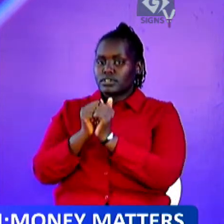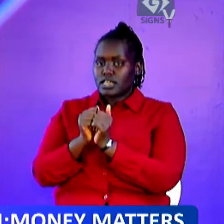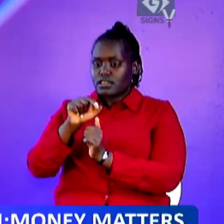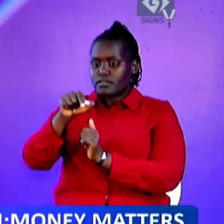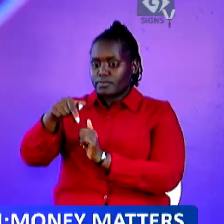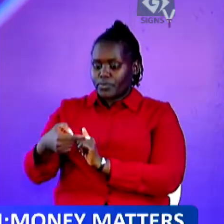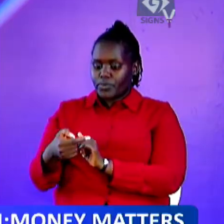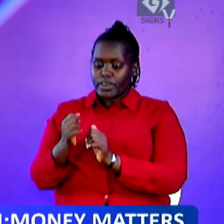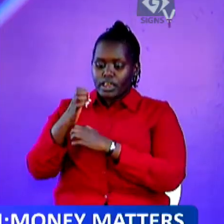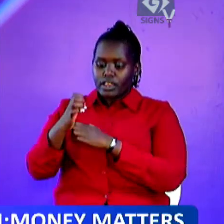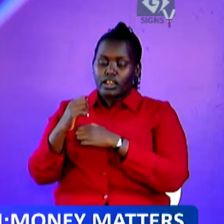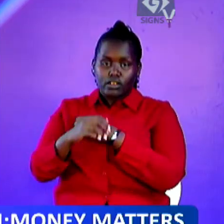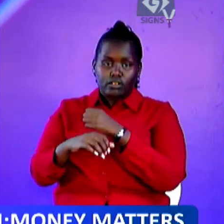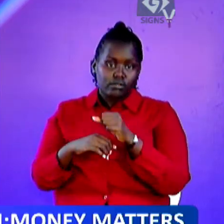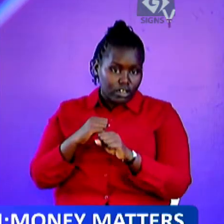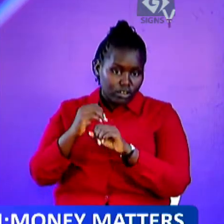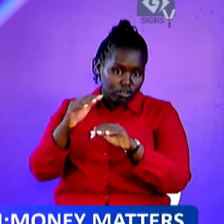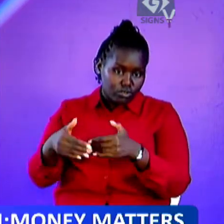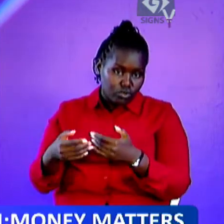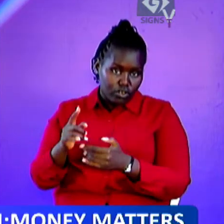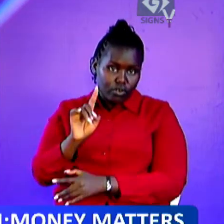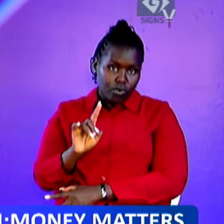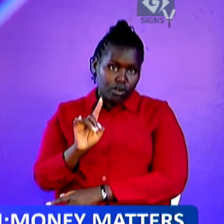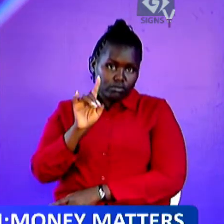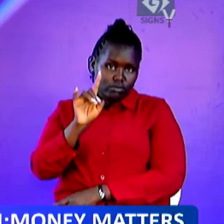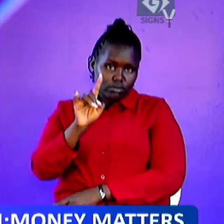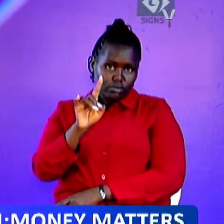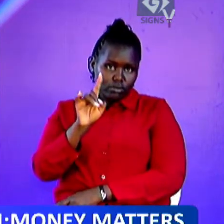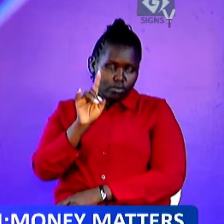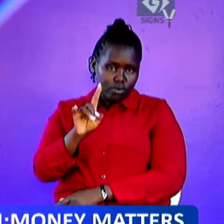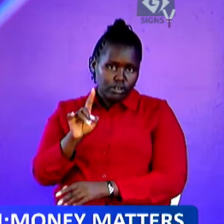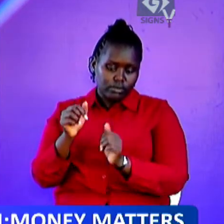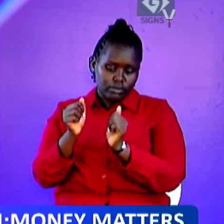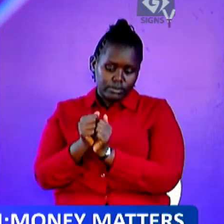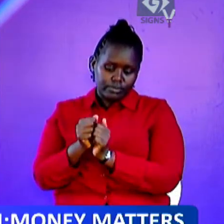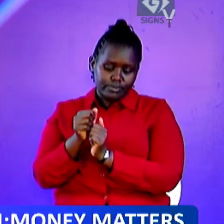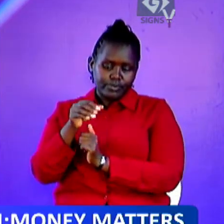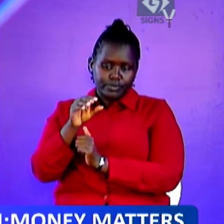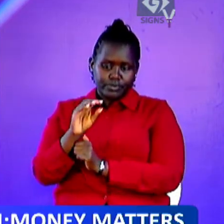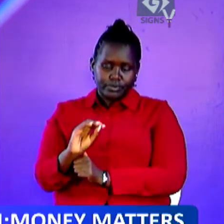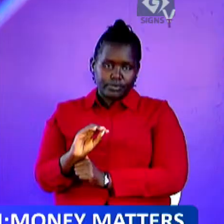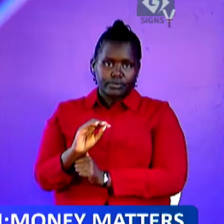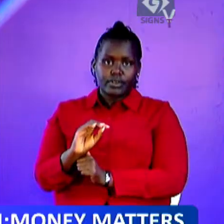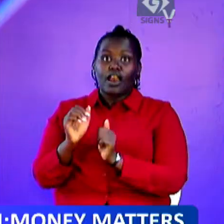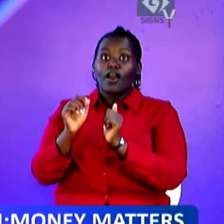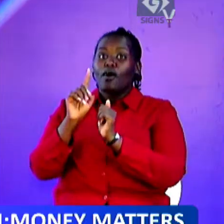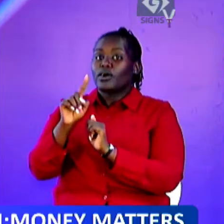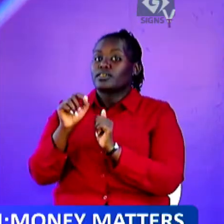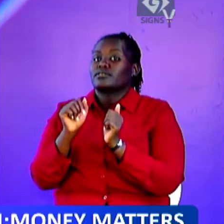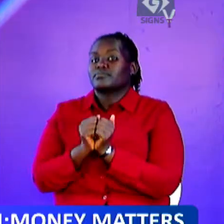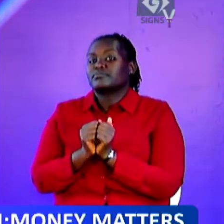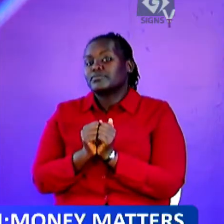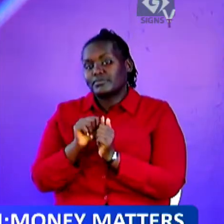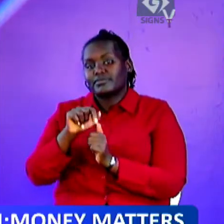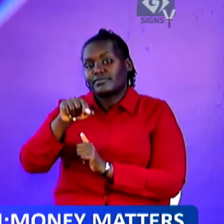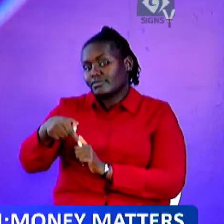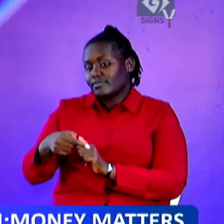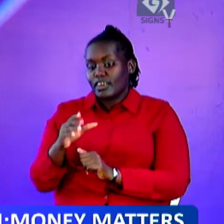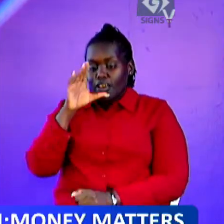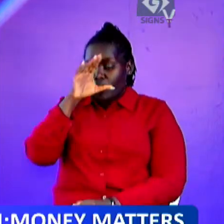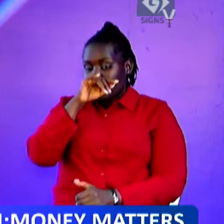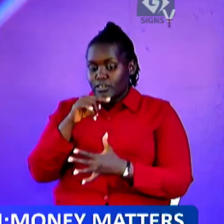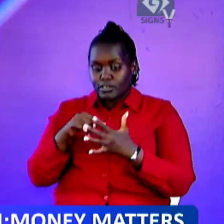So at the end of the year, they are supposed to give you 110K. Yeah. So using that as the basis, let's assume